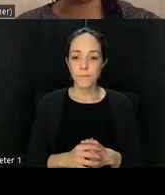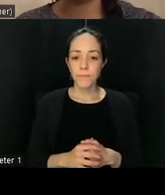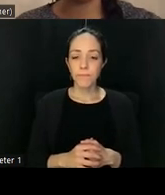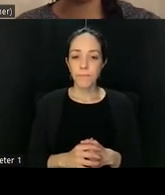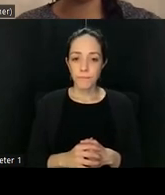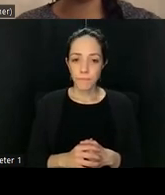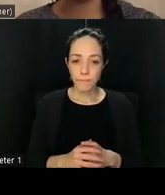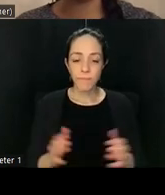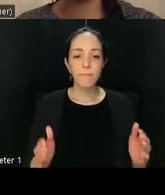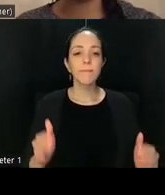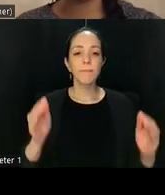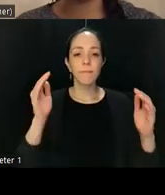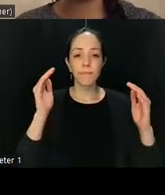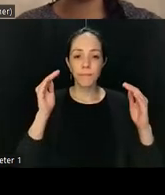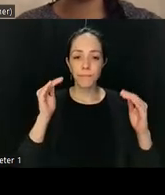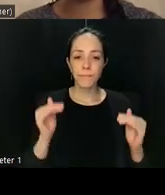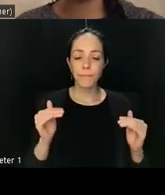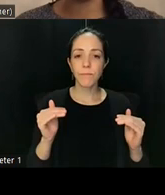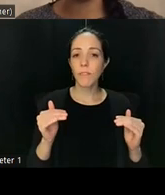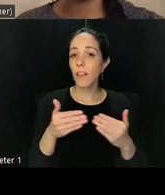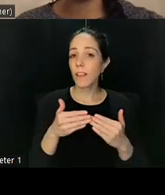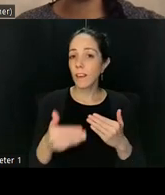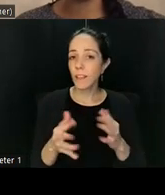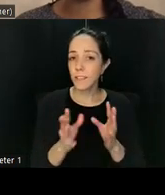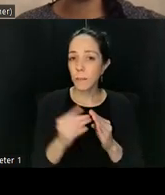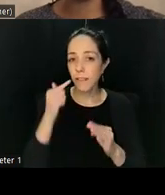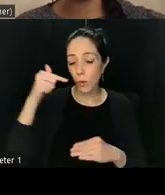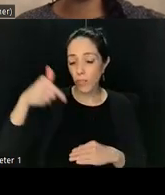with relation to next steps, the next meeting of this subcommittee is